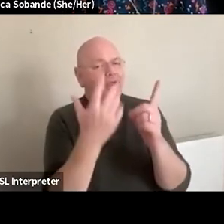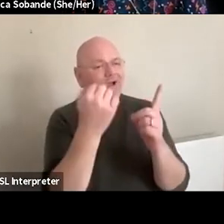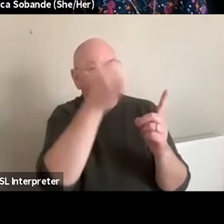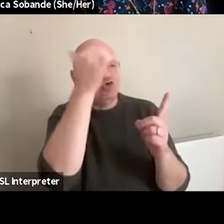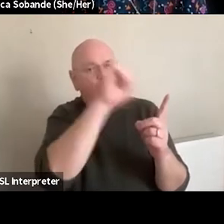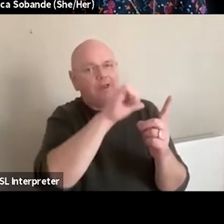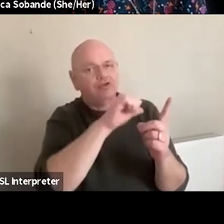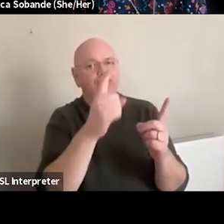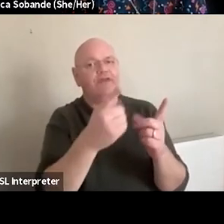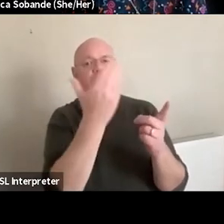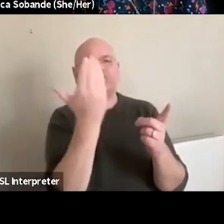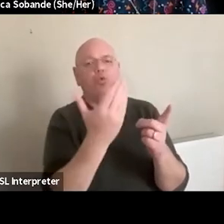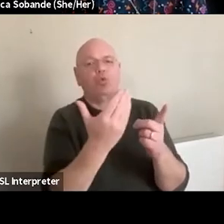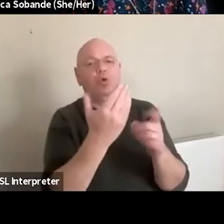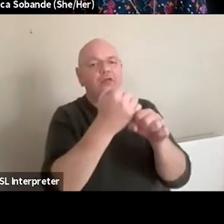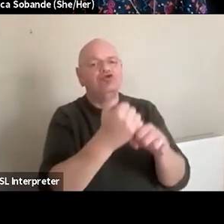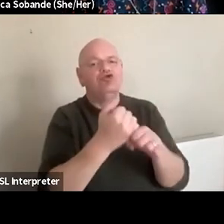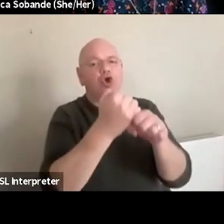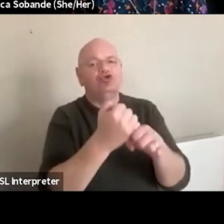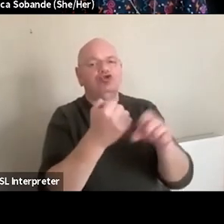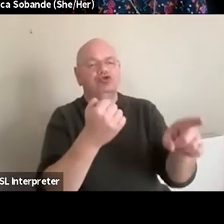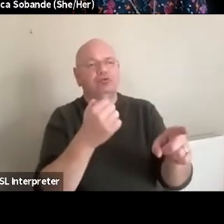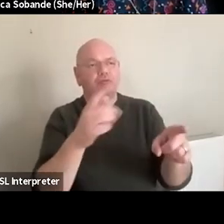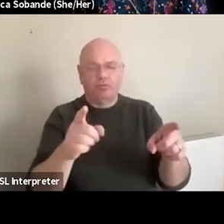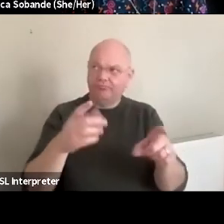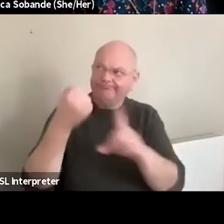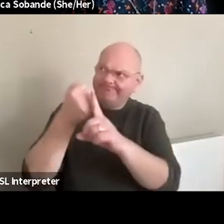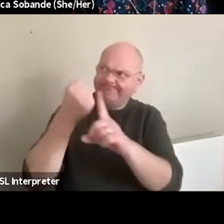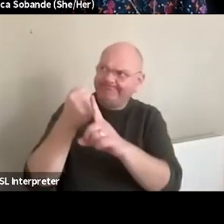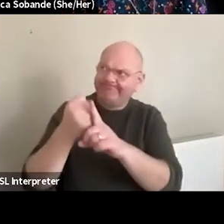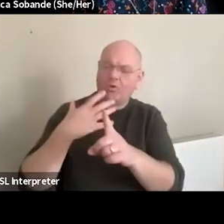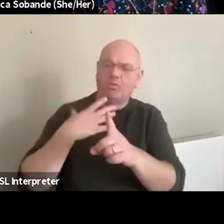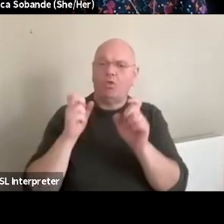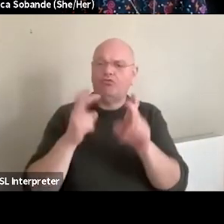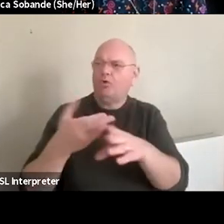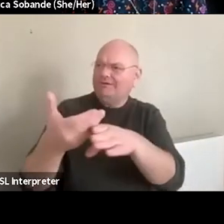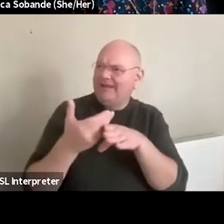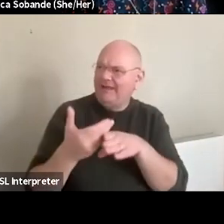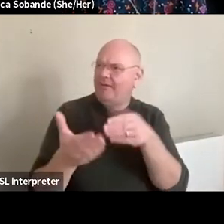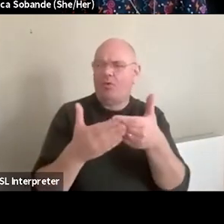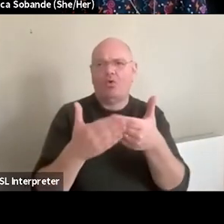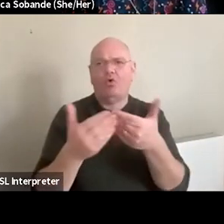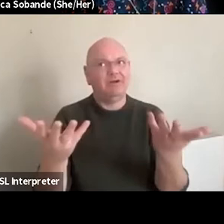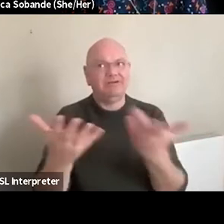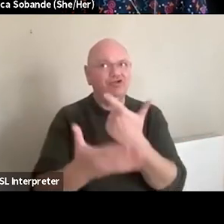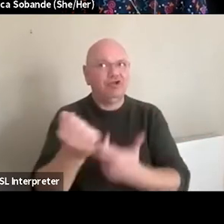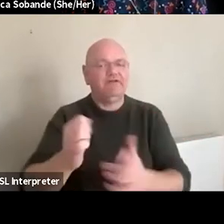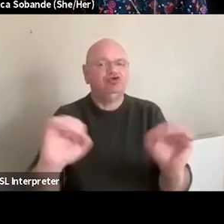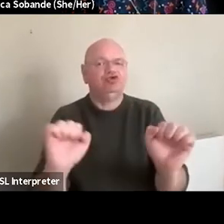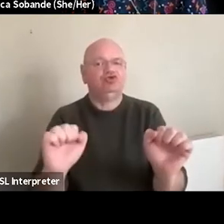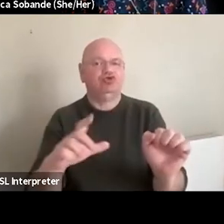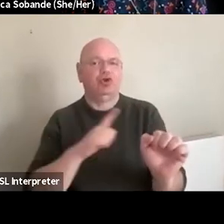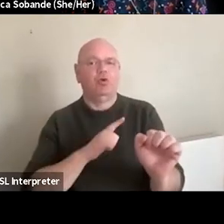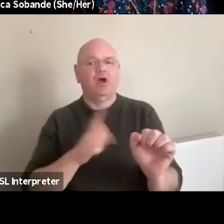and the church hadn't managed to get the road to be made safe. Highways said that, they said that it wouldn't